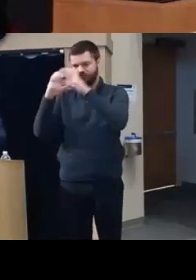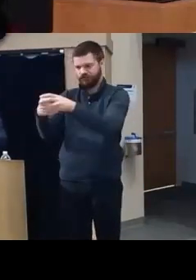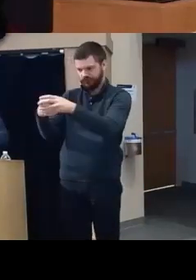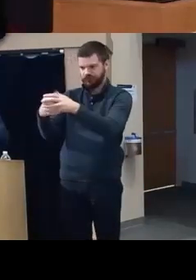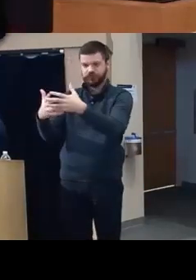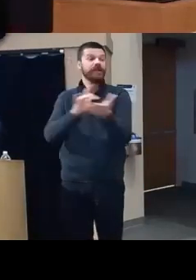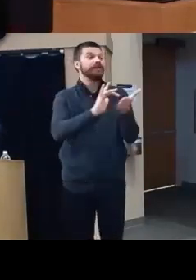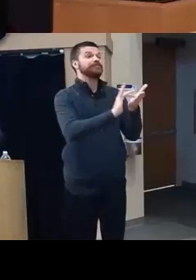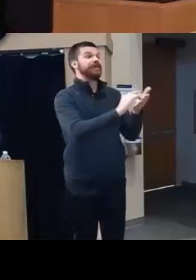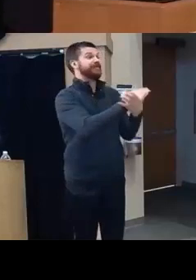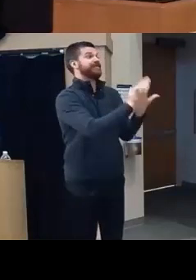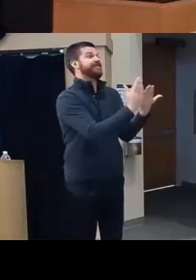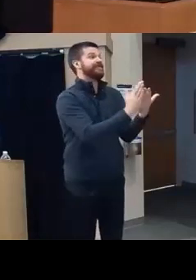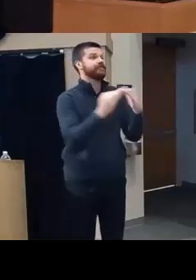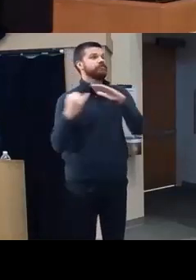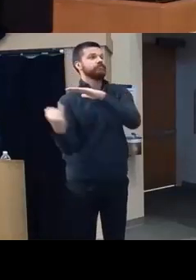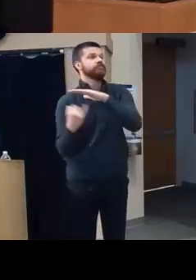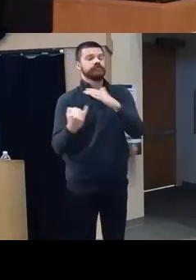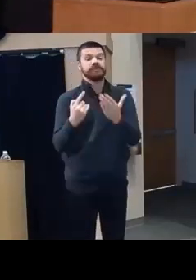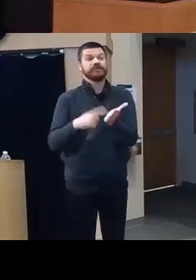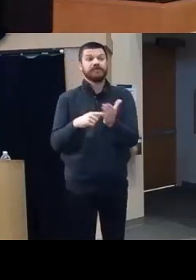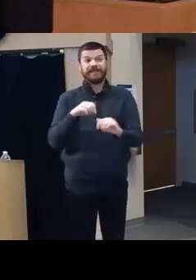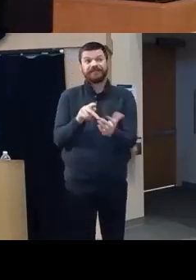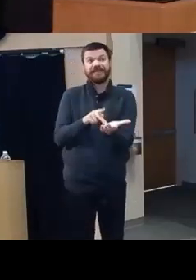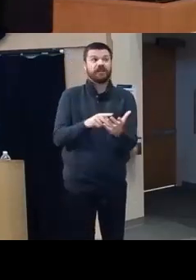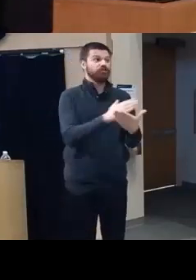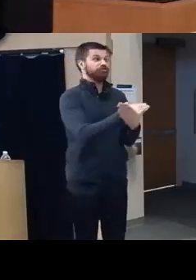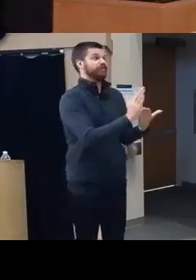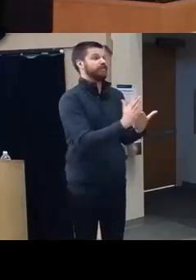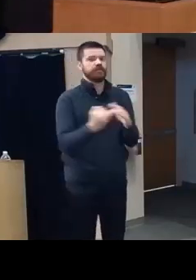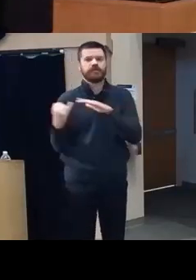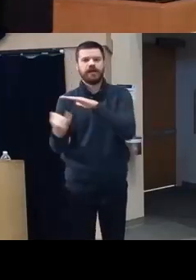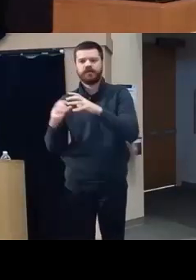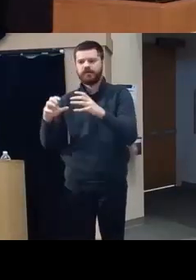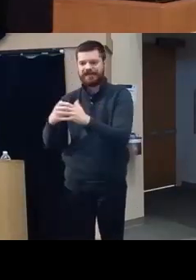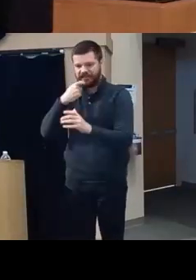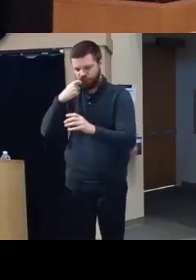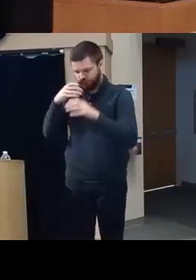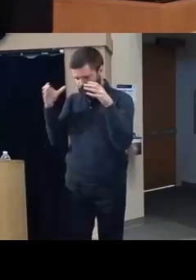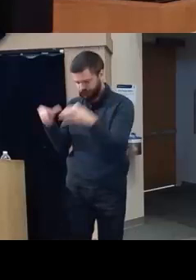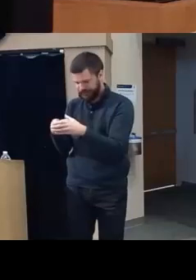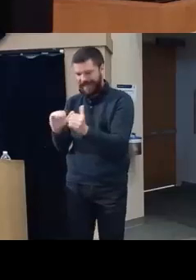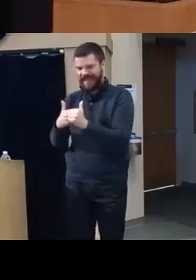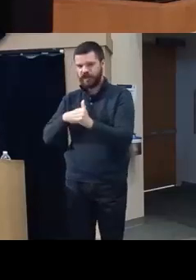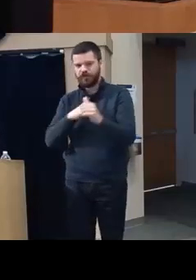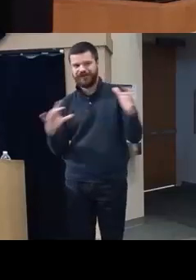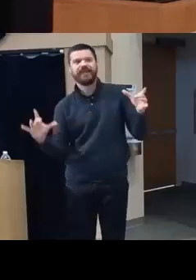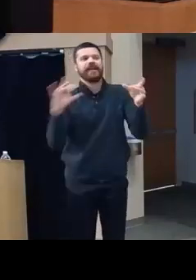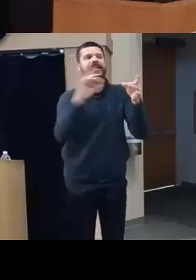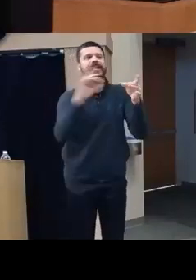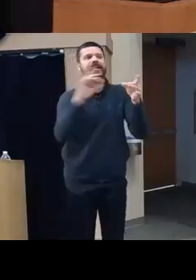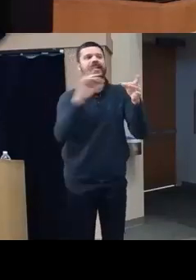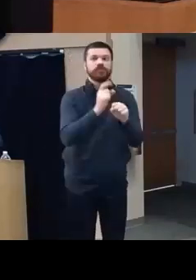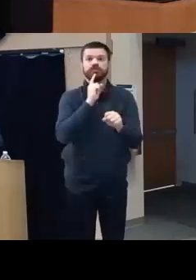from medicine, sometimes even siloed within psychiatry. So thinking about ways to bridge those gaps is really important to keep